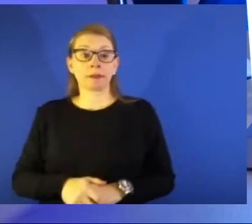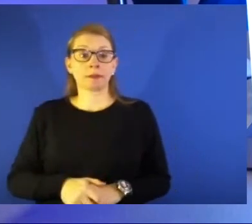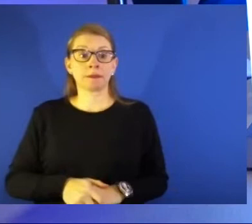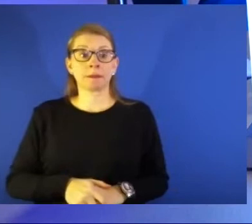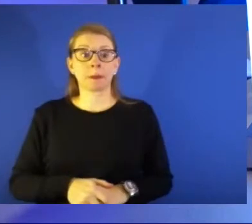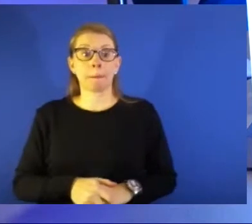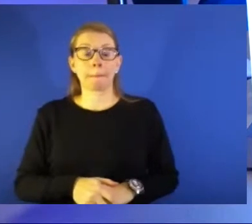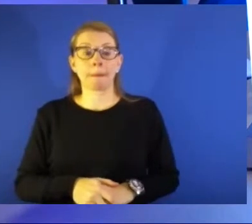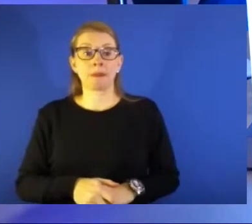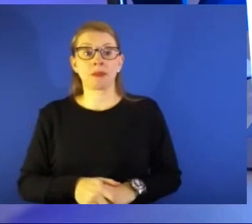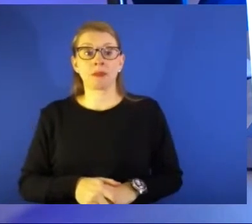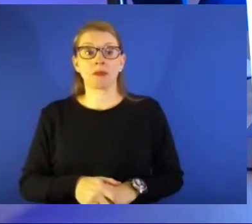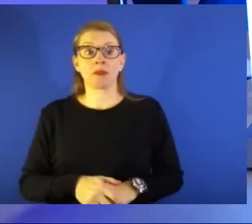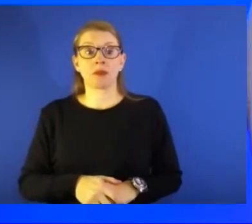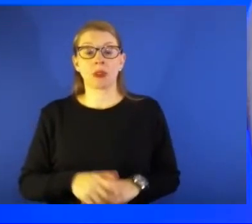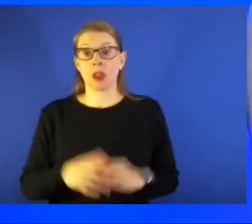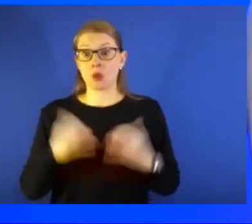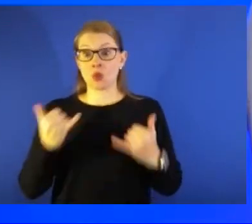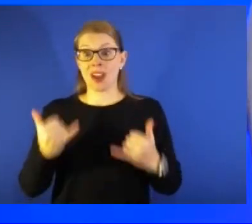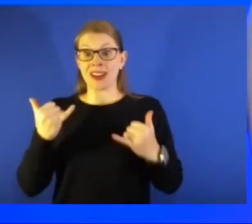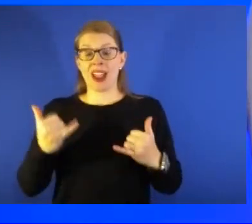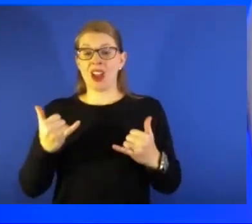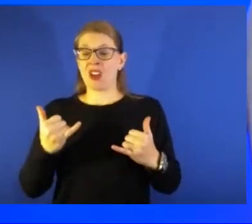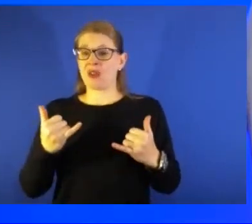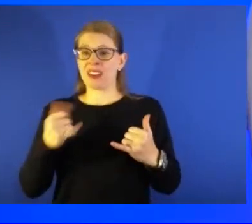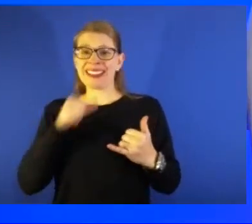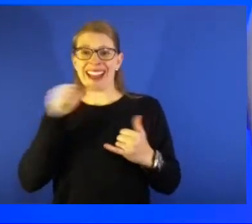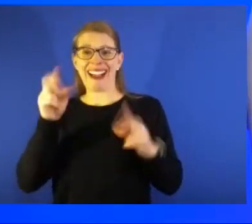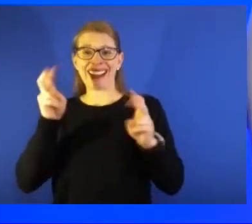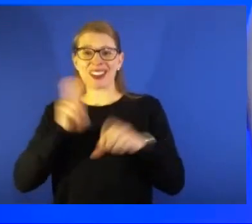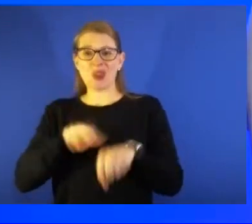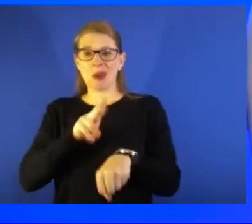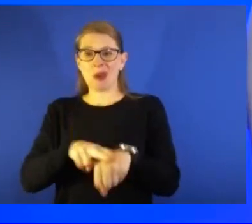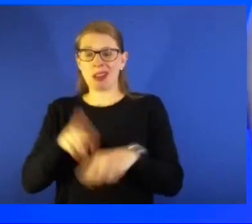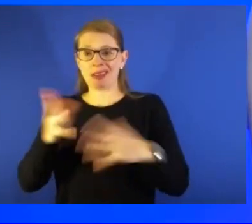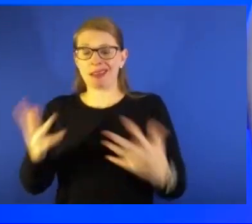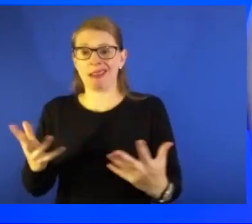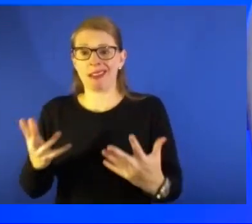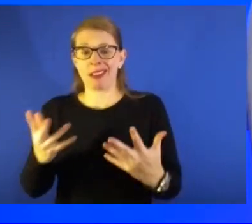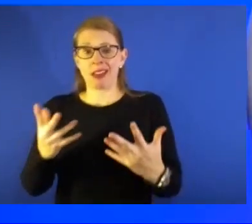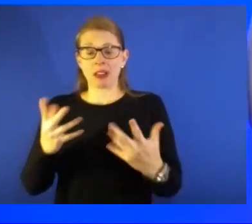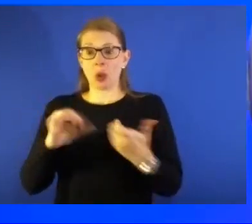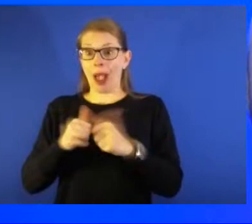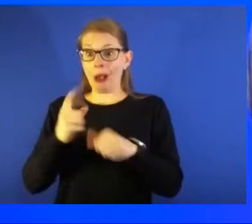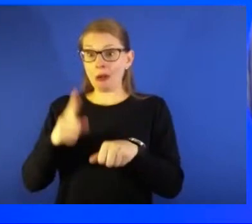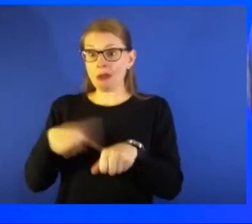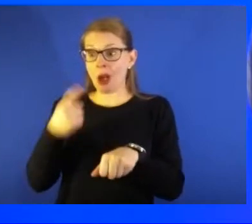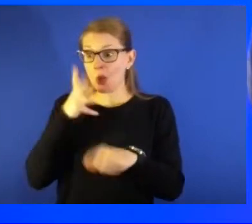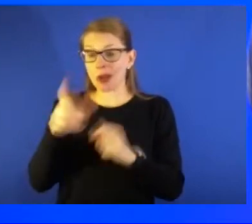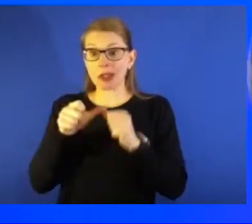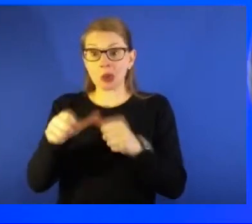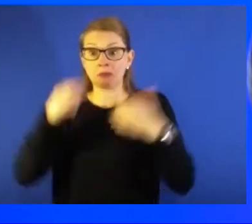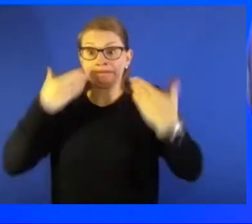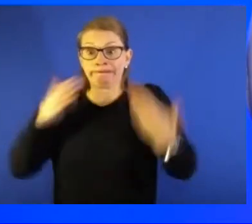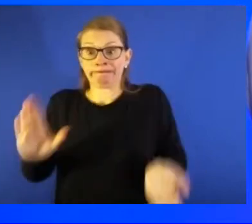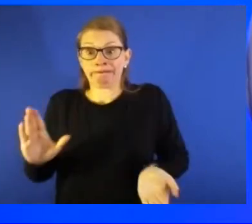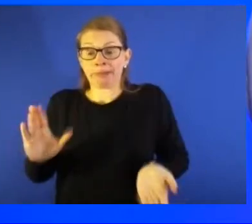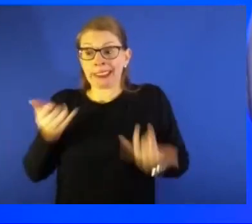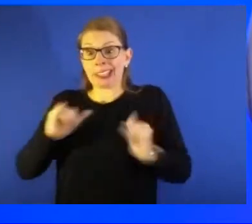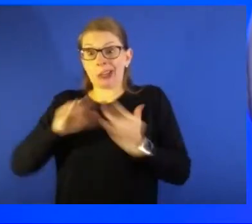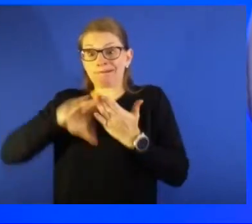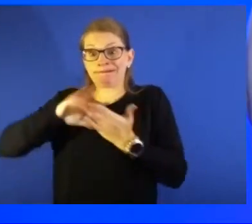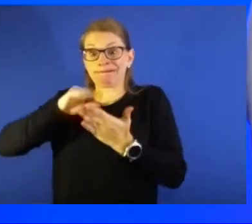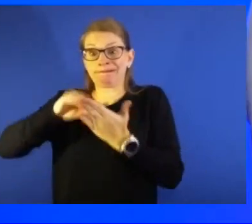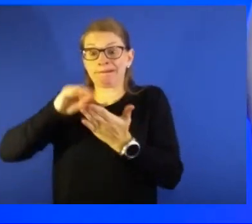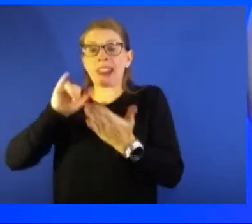unprecedented, like what we're doing right now. So we don't know how long anything will last, or it will last, and that's part of the